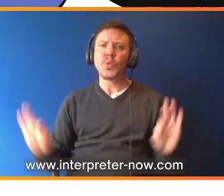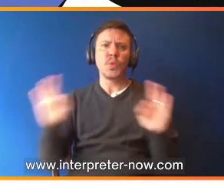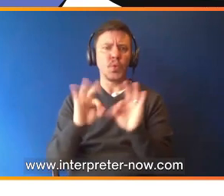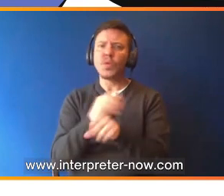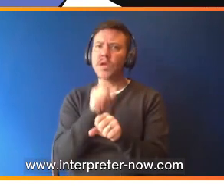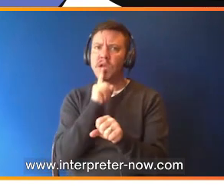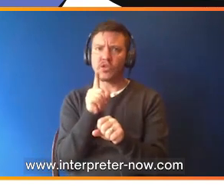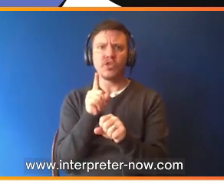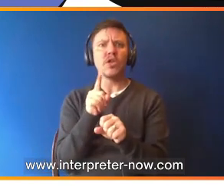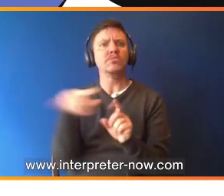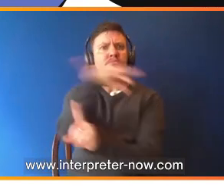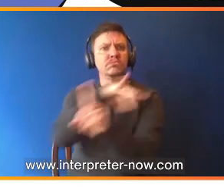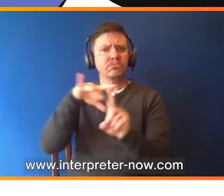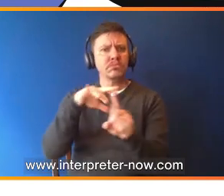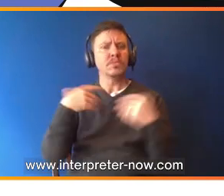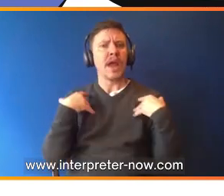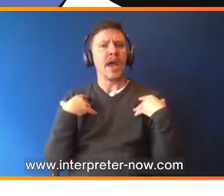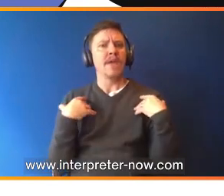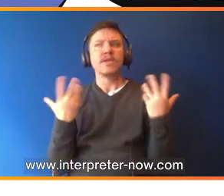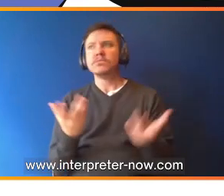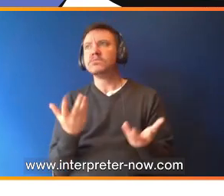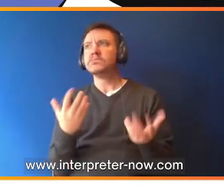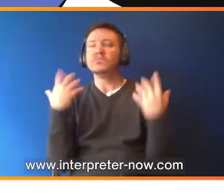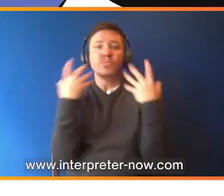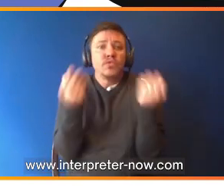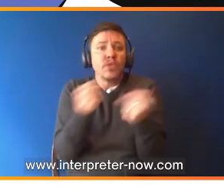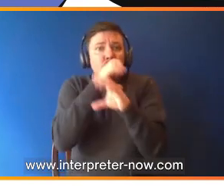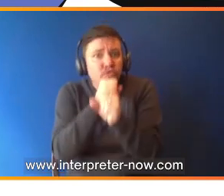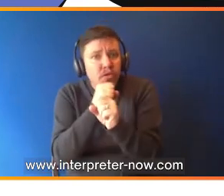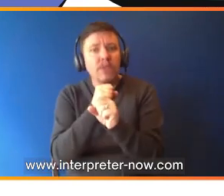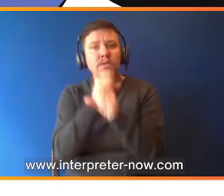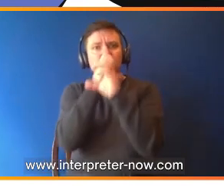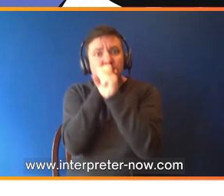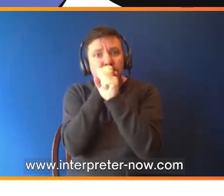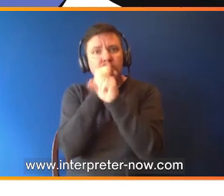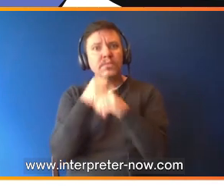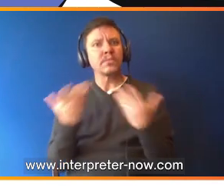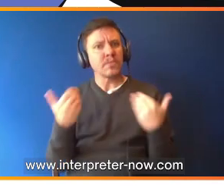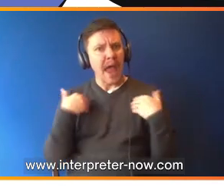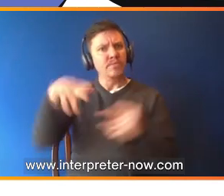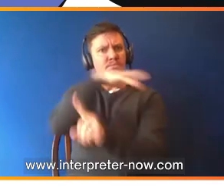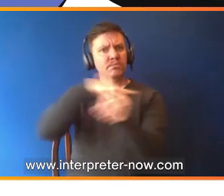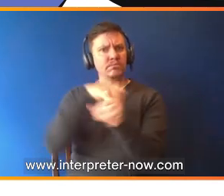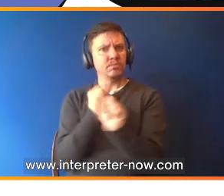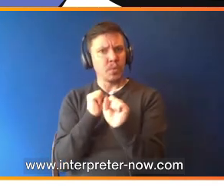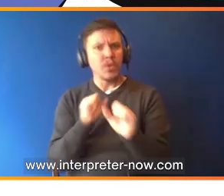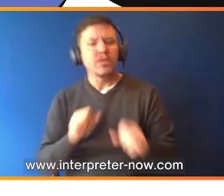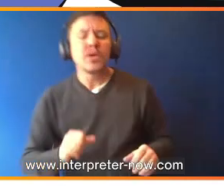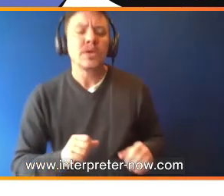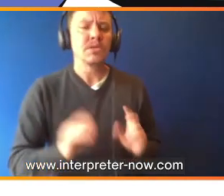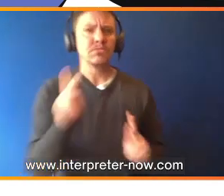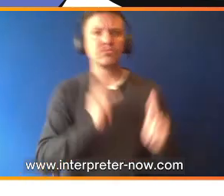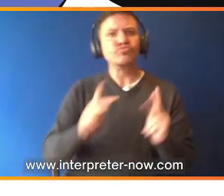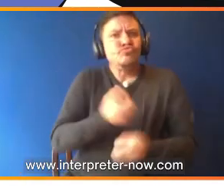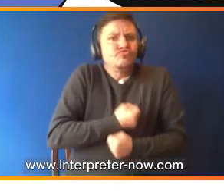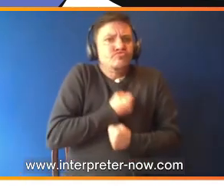secure to do this, or the conditions that you do this in really do matter. So making sure there's trust and confidentiality and even